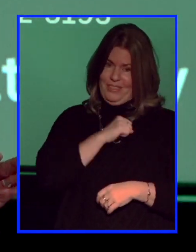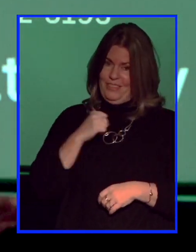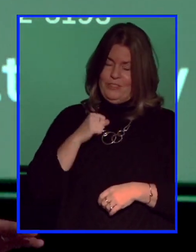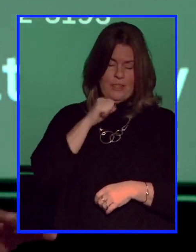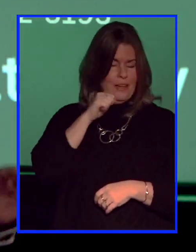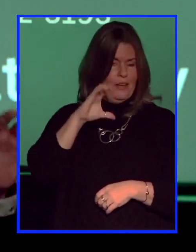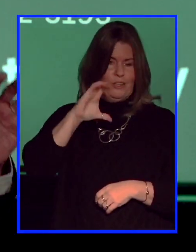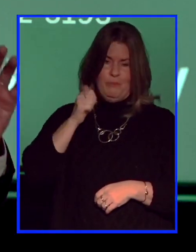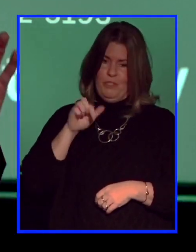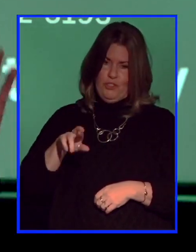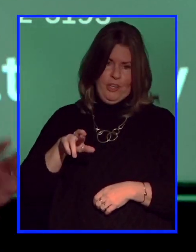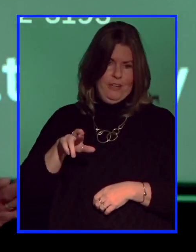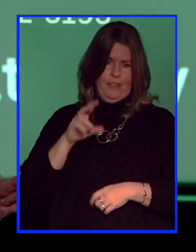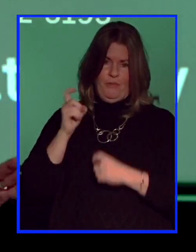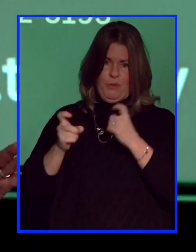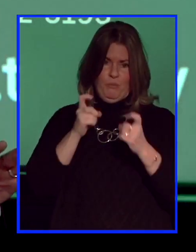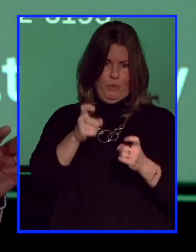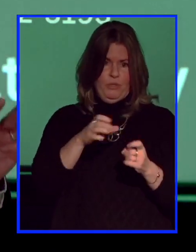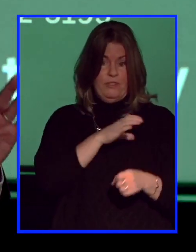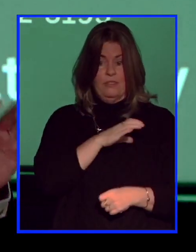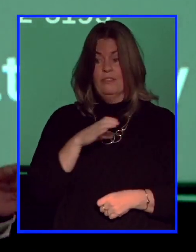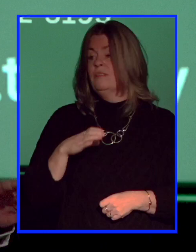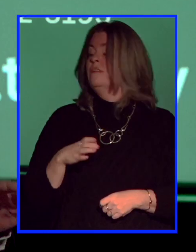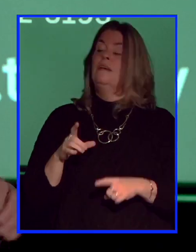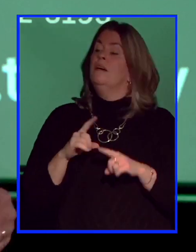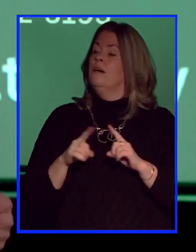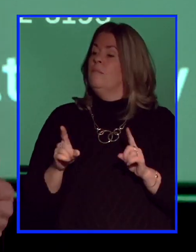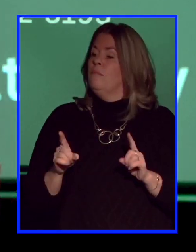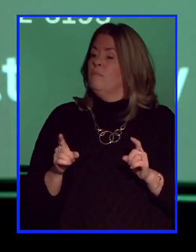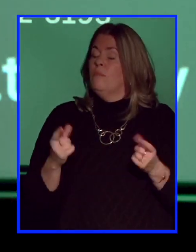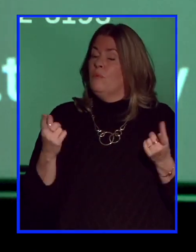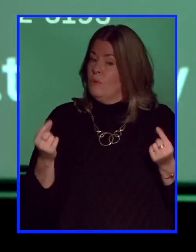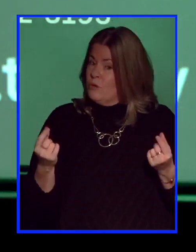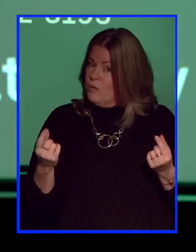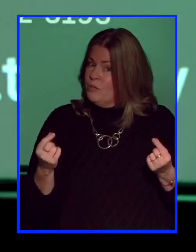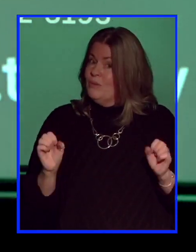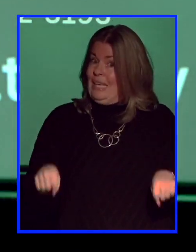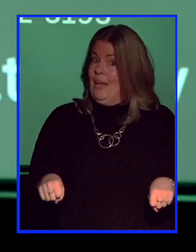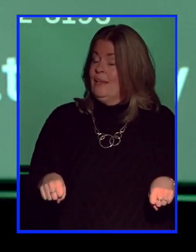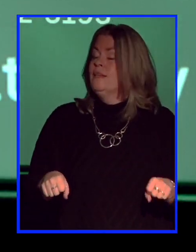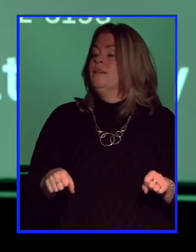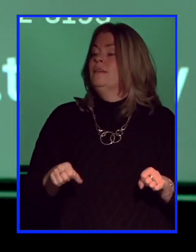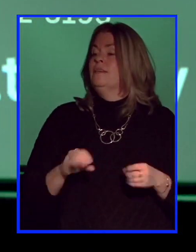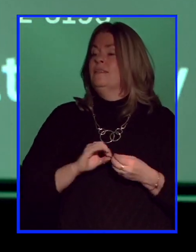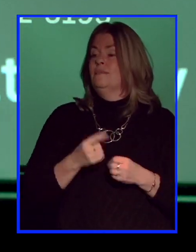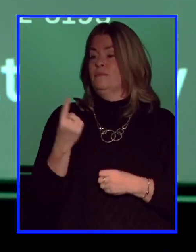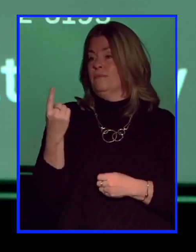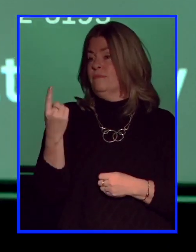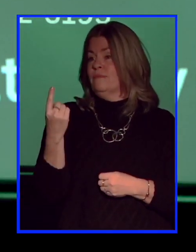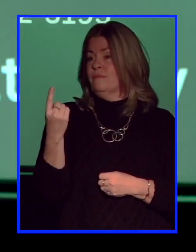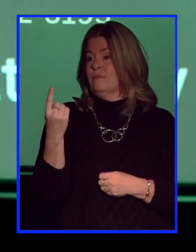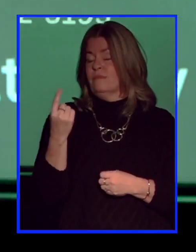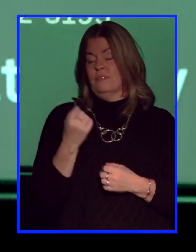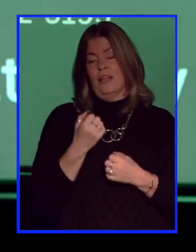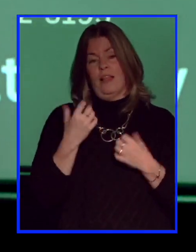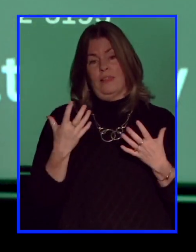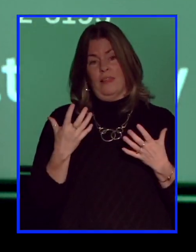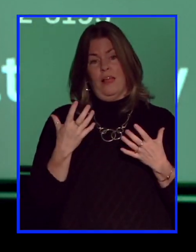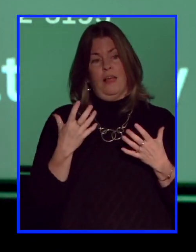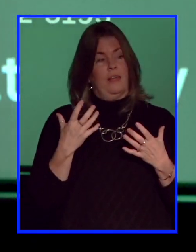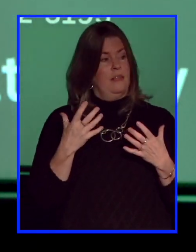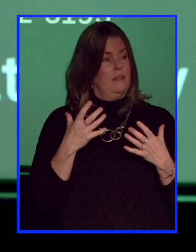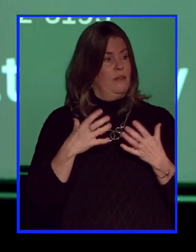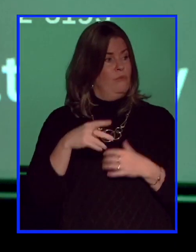Committee. But there's a couple of things that we can build on. Number one, a lot of what Patrick